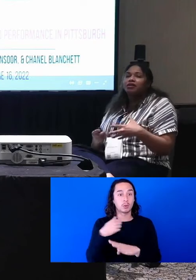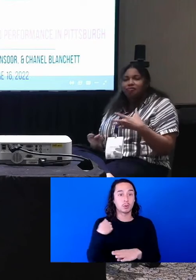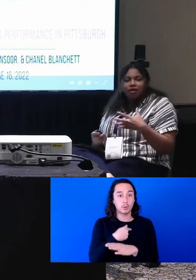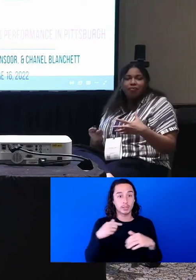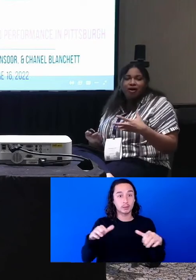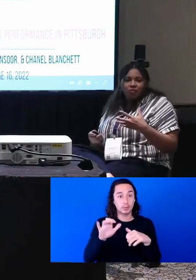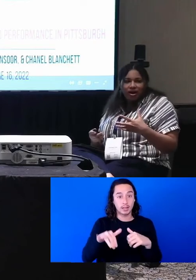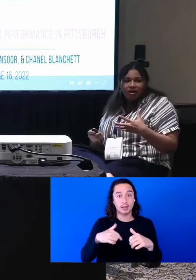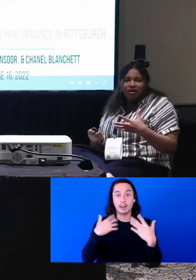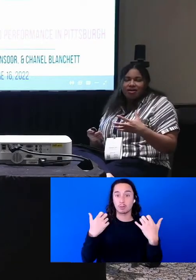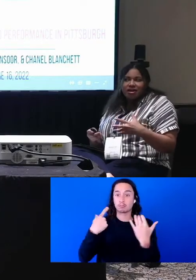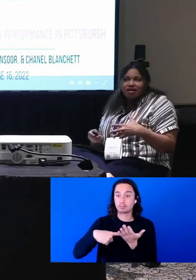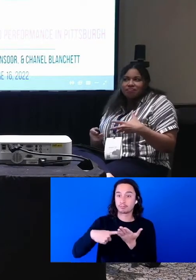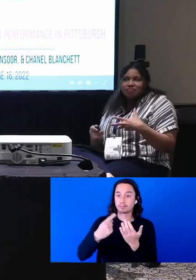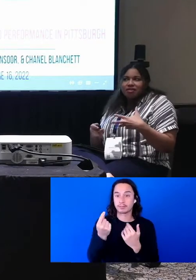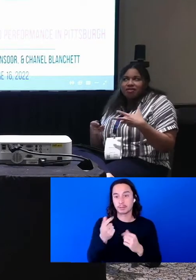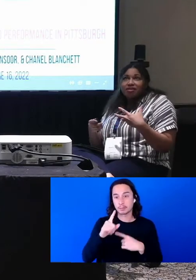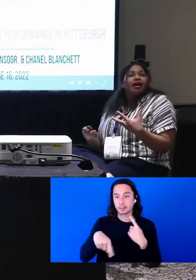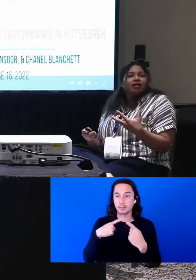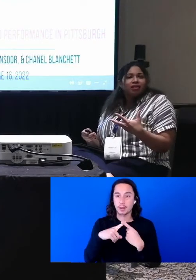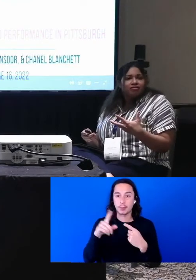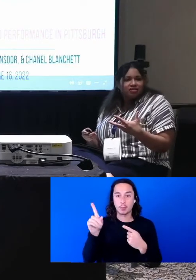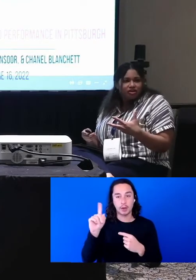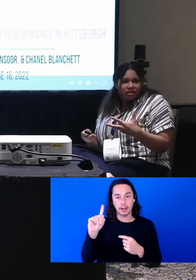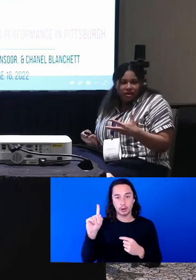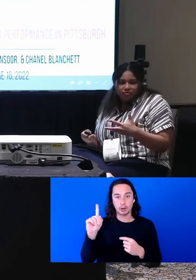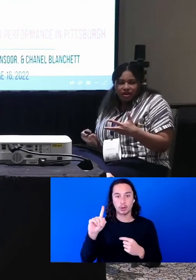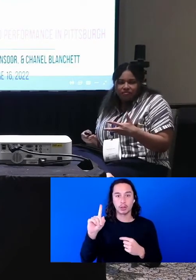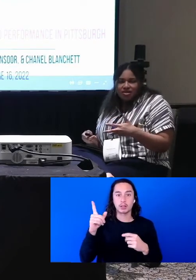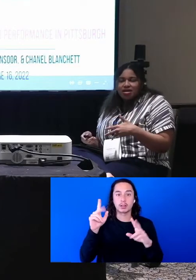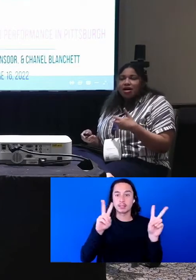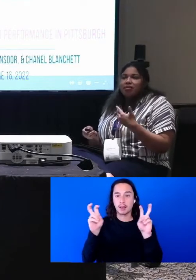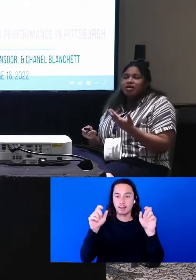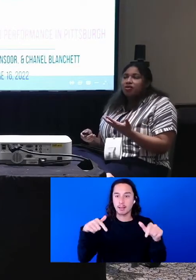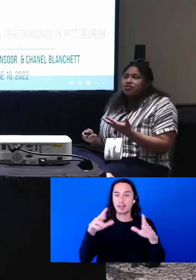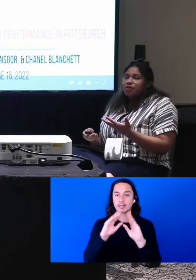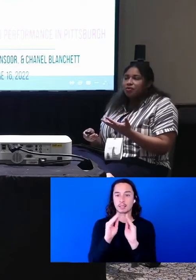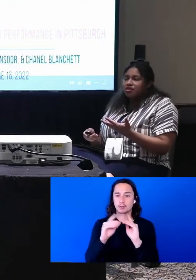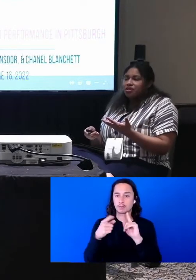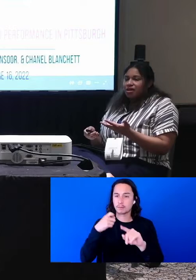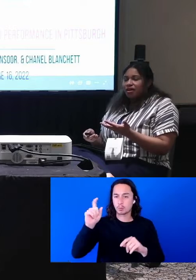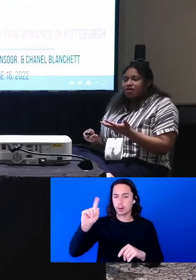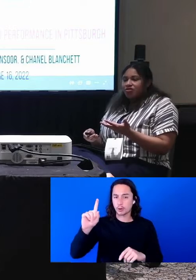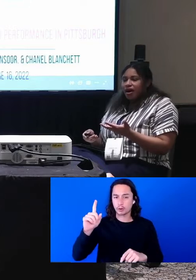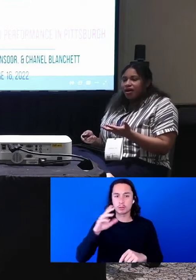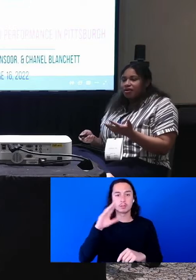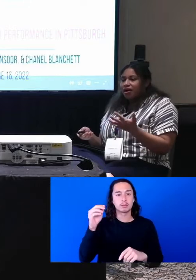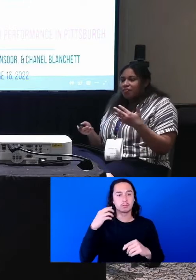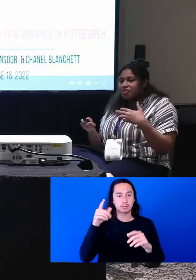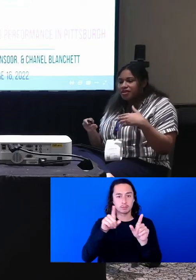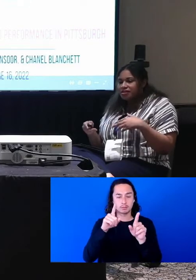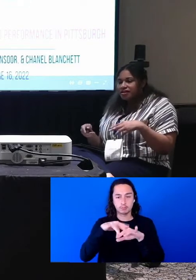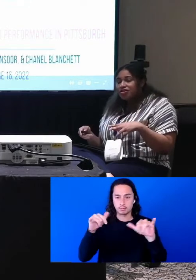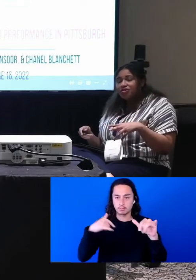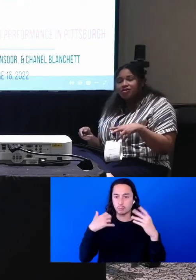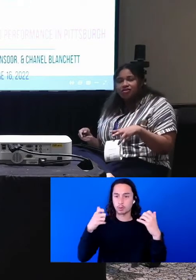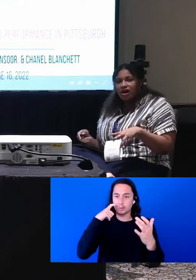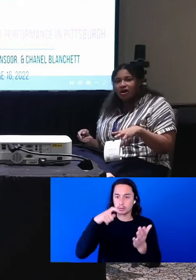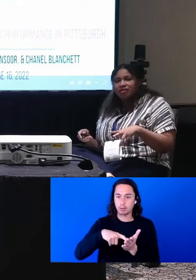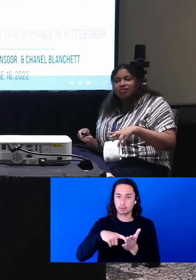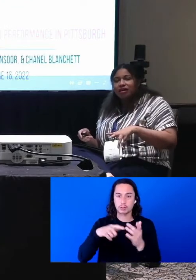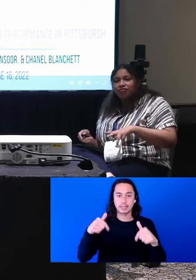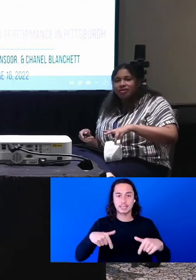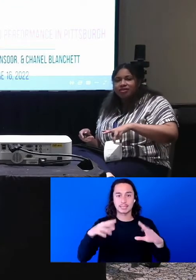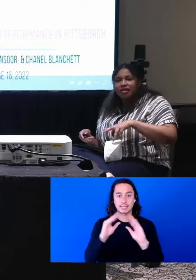would like to talk a little bit about where the title of the session came from. And also, I want to acknowledge that this session,